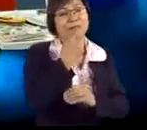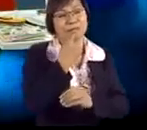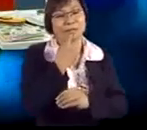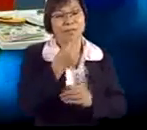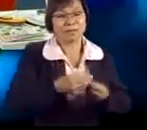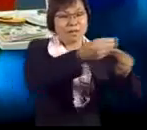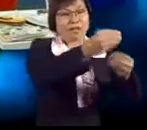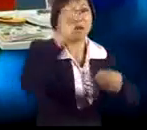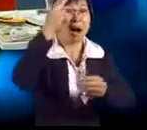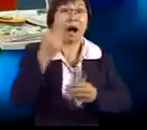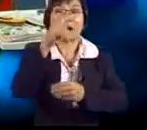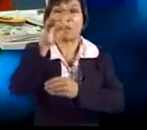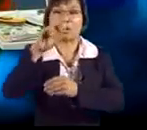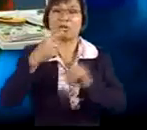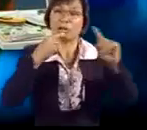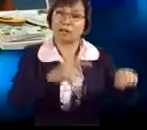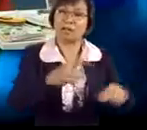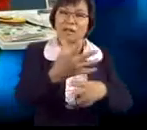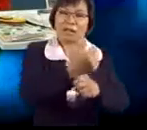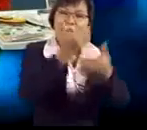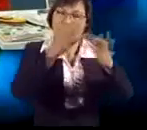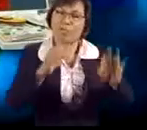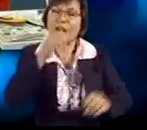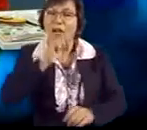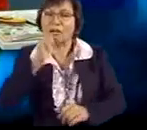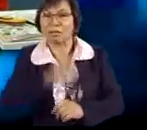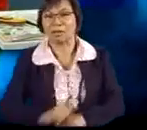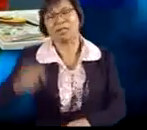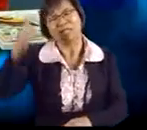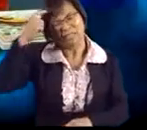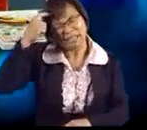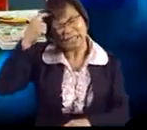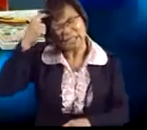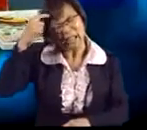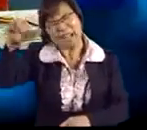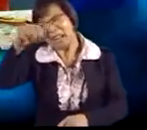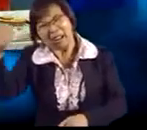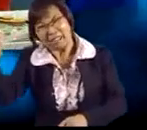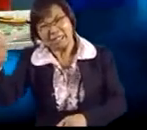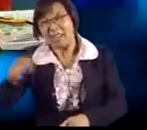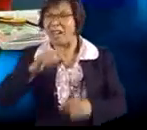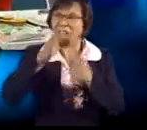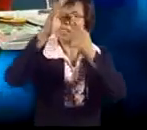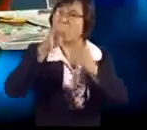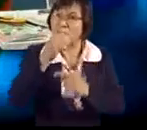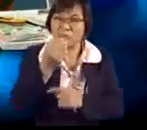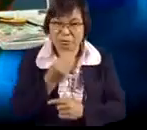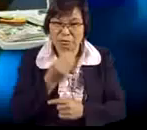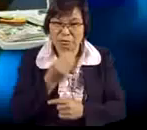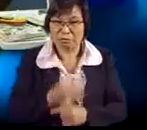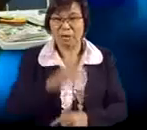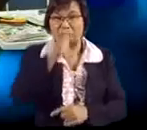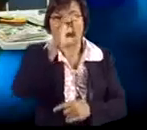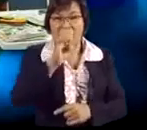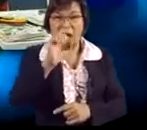great, Nick. Now we can give Uncle Leon the answer and get a free ice cream. Alvin, don't you think of anything else except